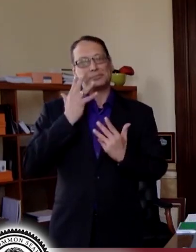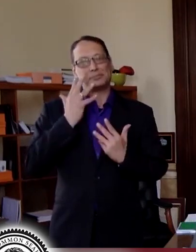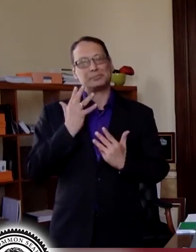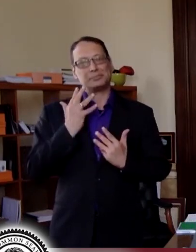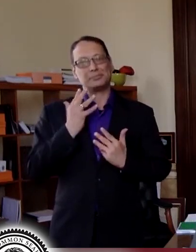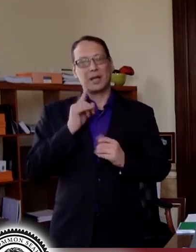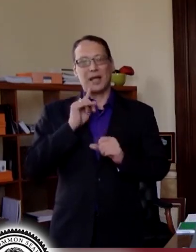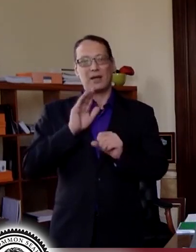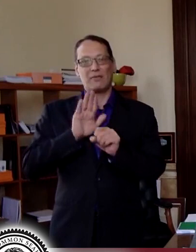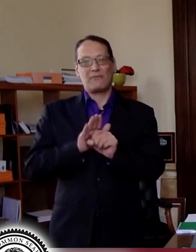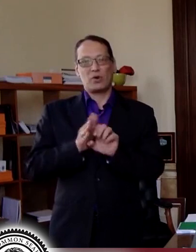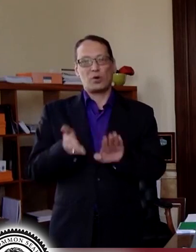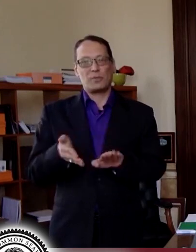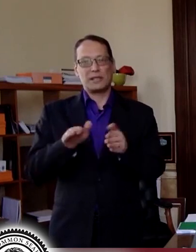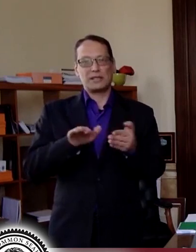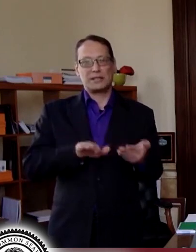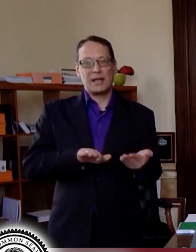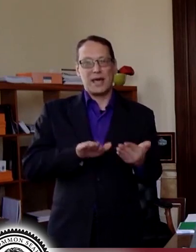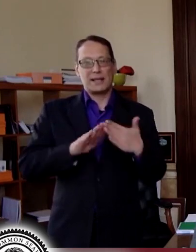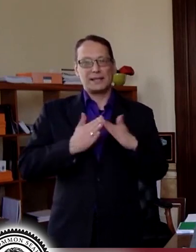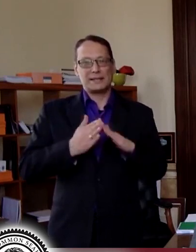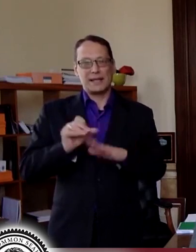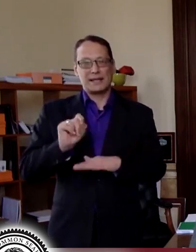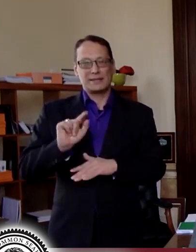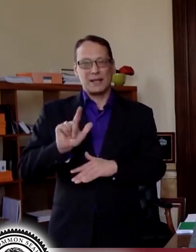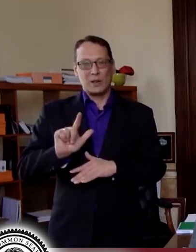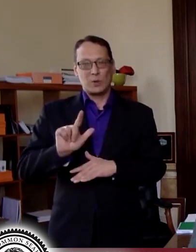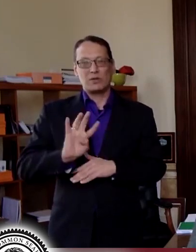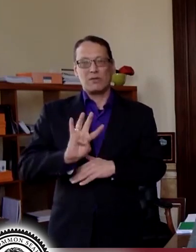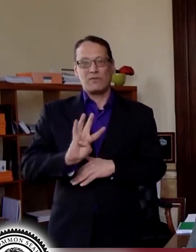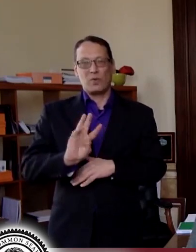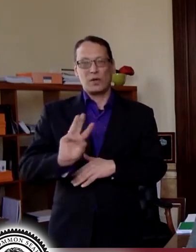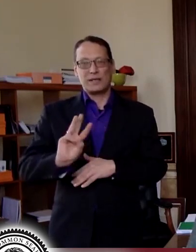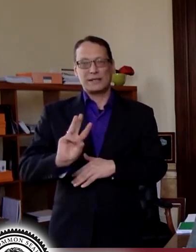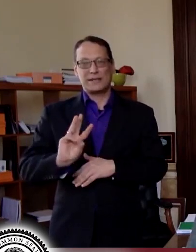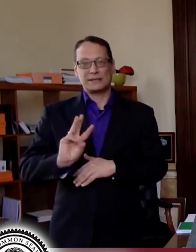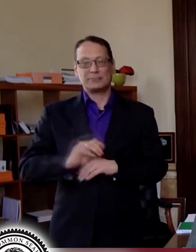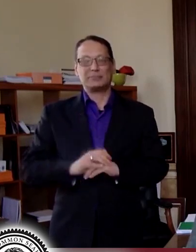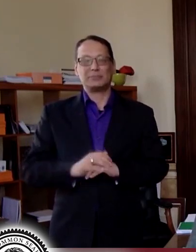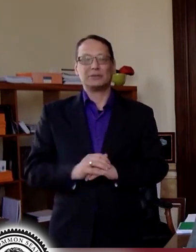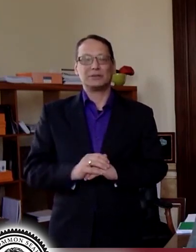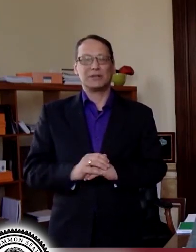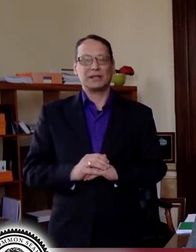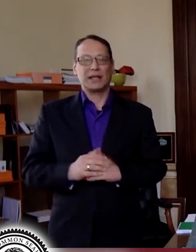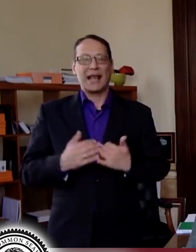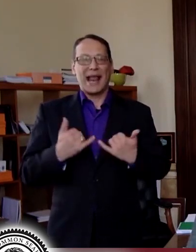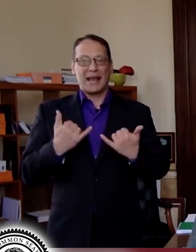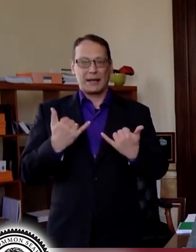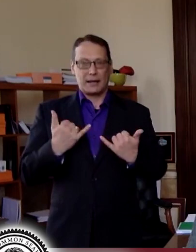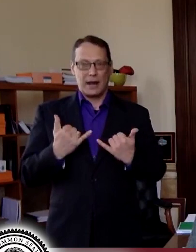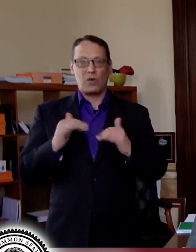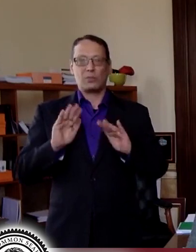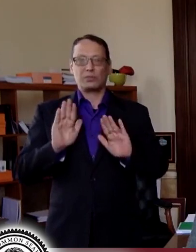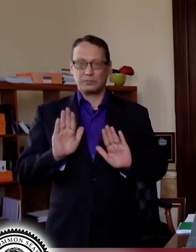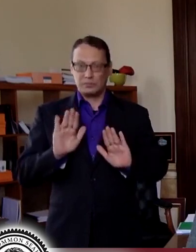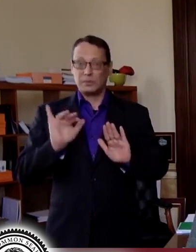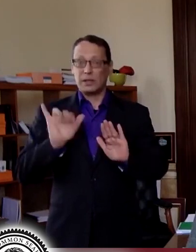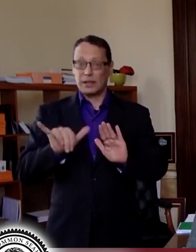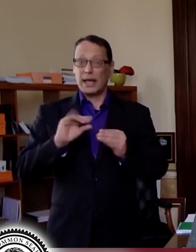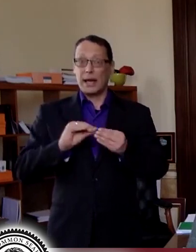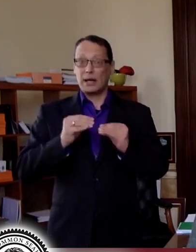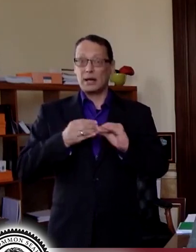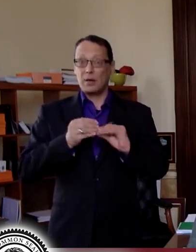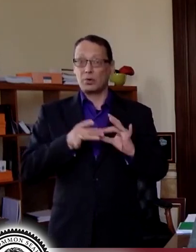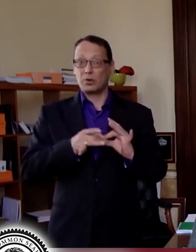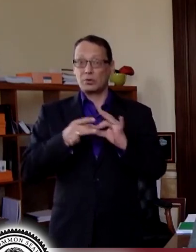Unfortunately, confirmed deaths in the city of St. Louis, there are 46. Now, take that along with those numbers, along